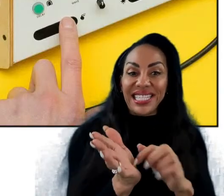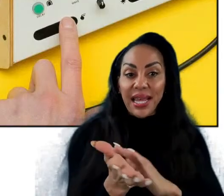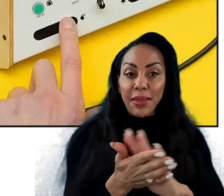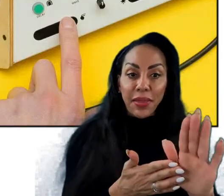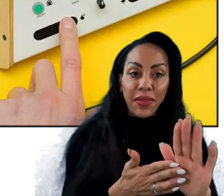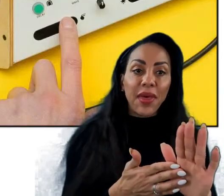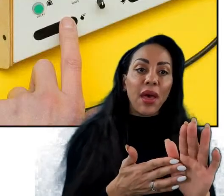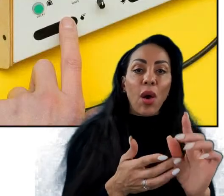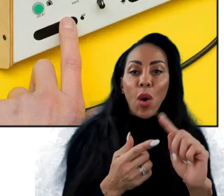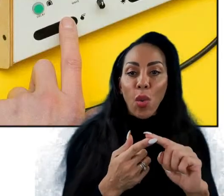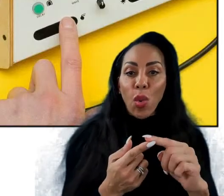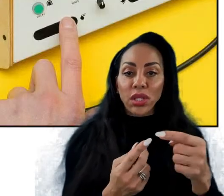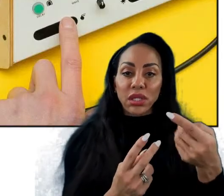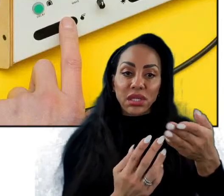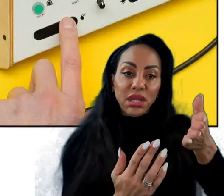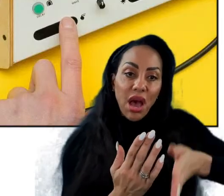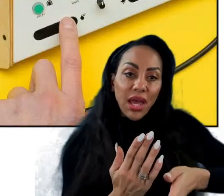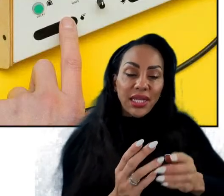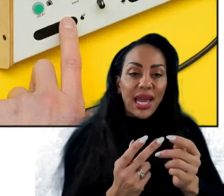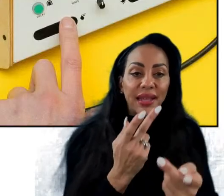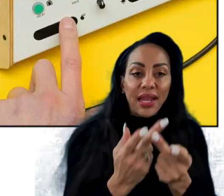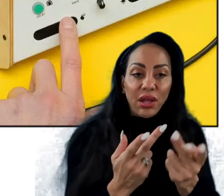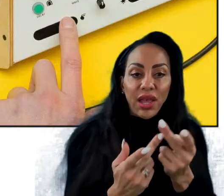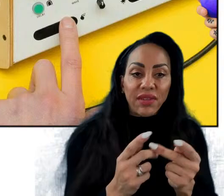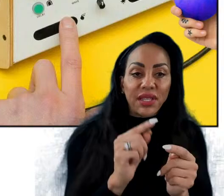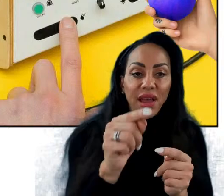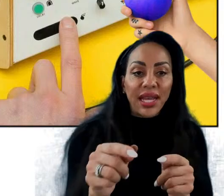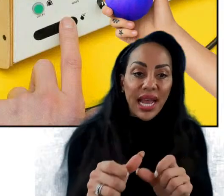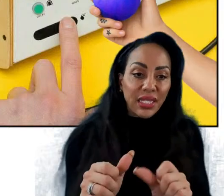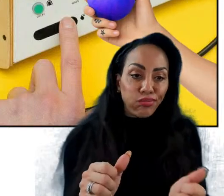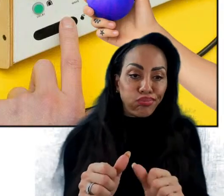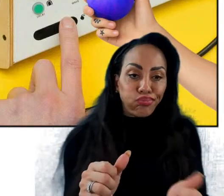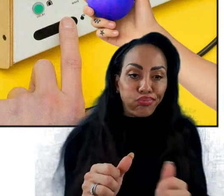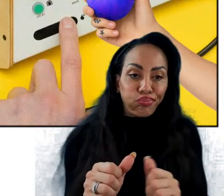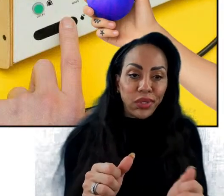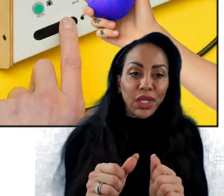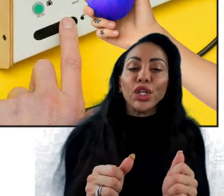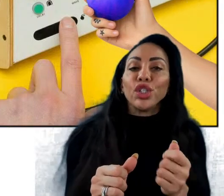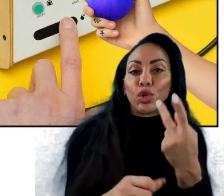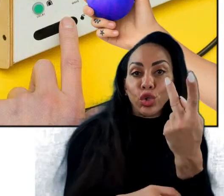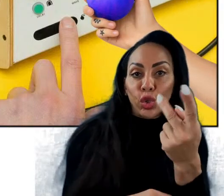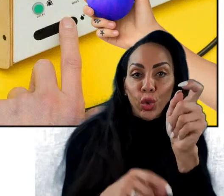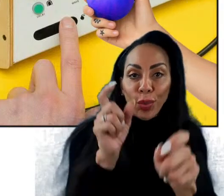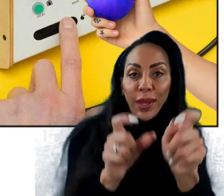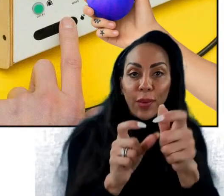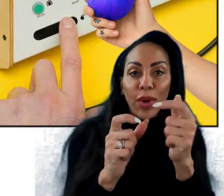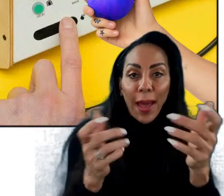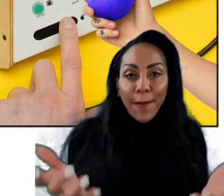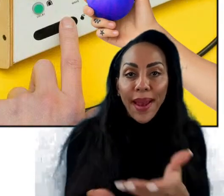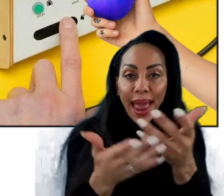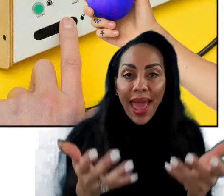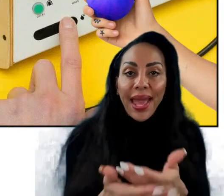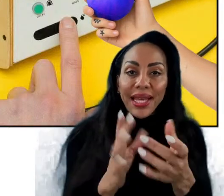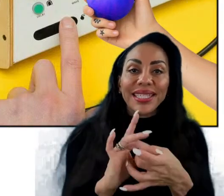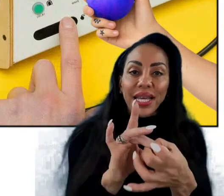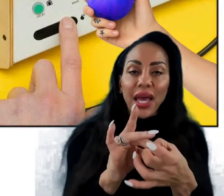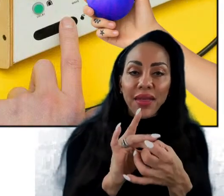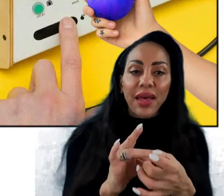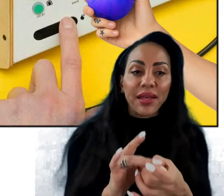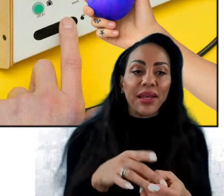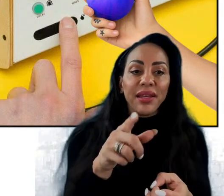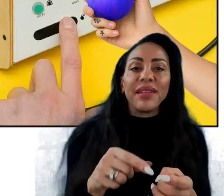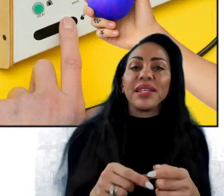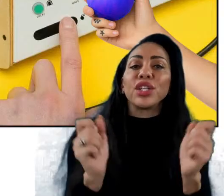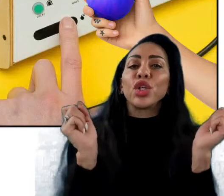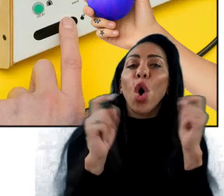side, designed to be played by two people. So there's lots of interesting novel ways of creating sound. This is an odd ball. This is a bouncy